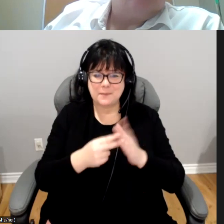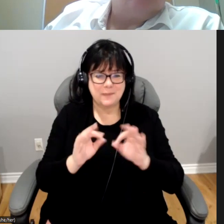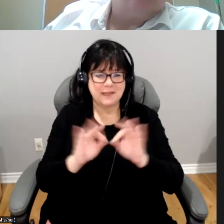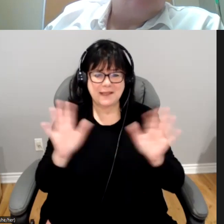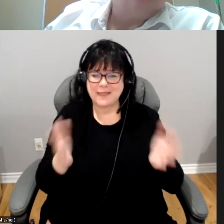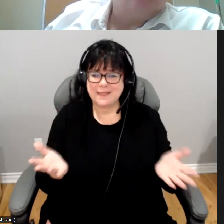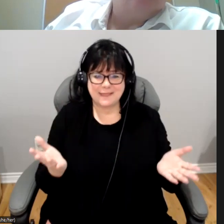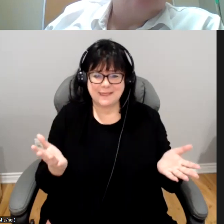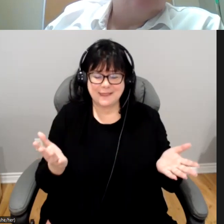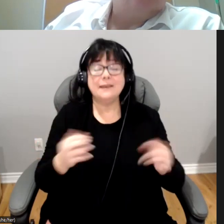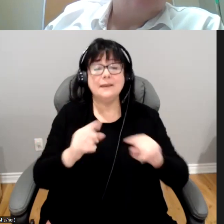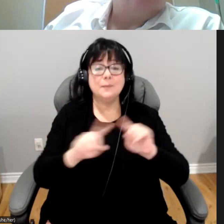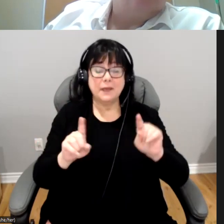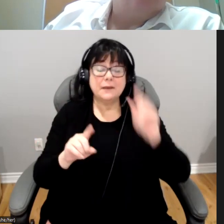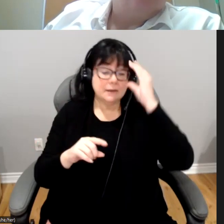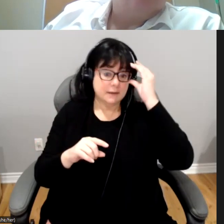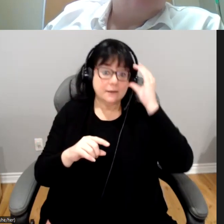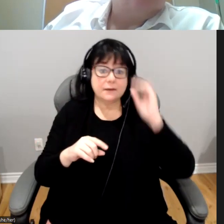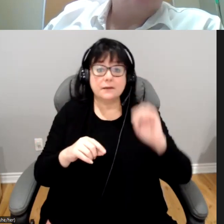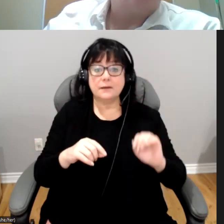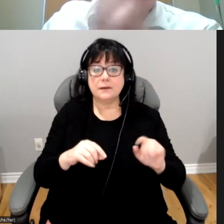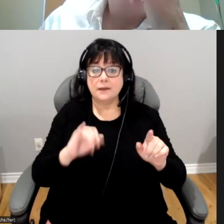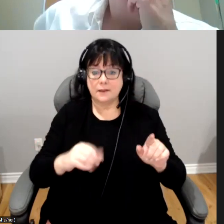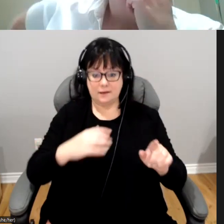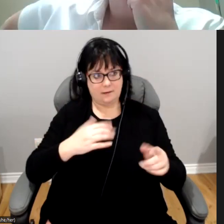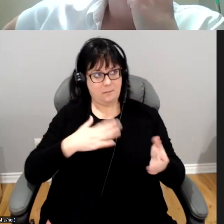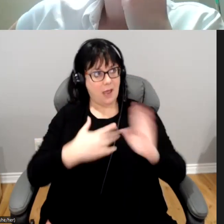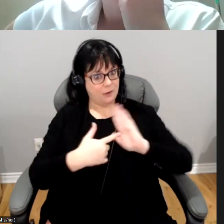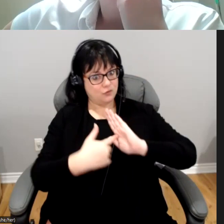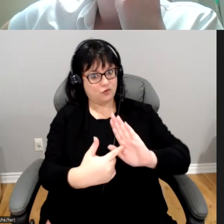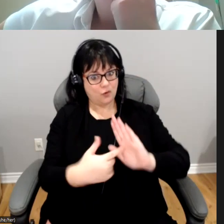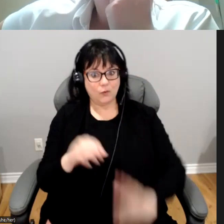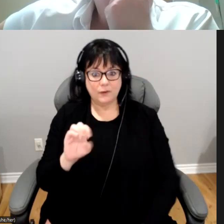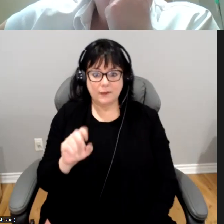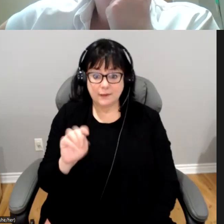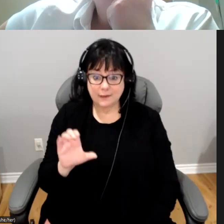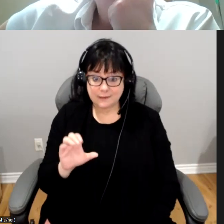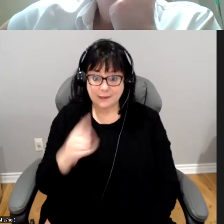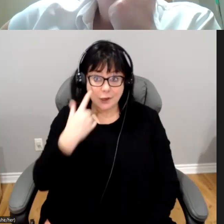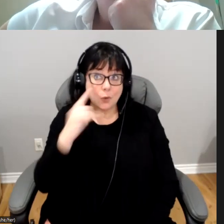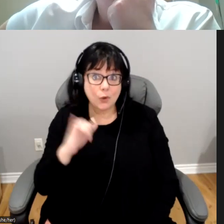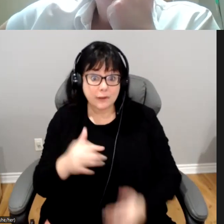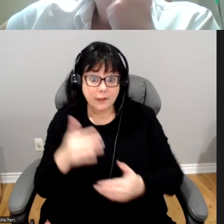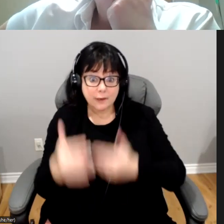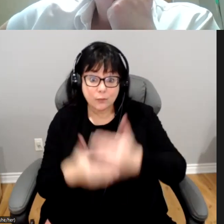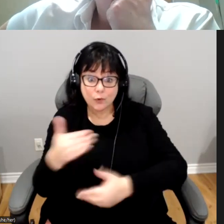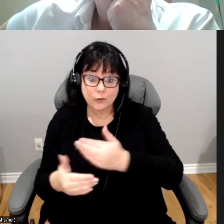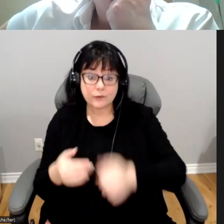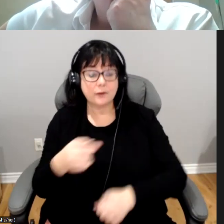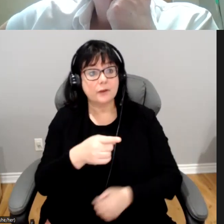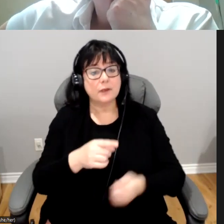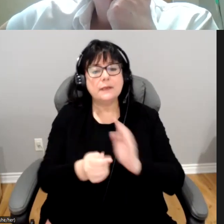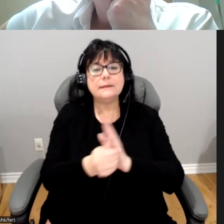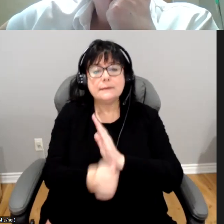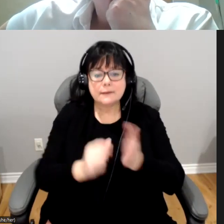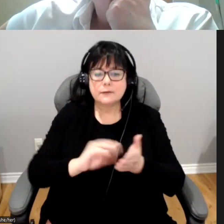was my way of convincing them that this is how it works. What skills have you learned? And how quickly you learn them or not